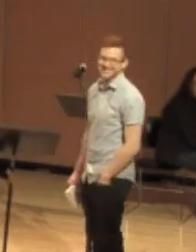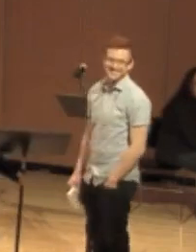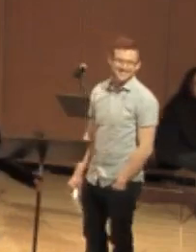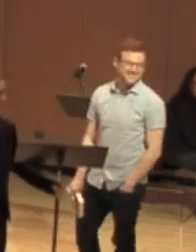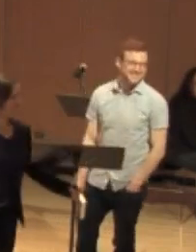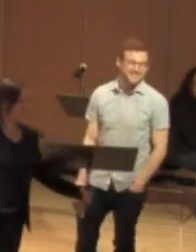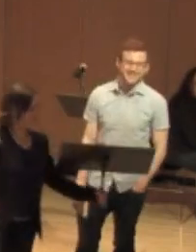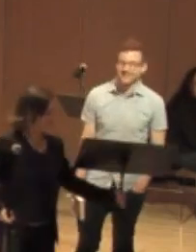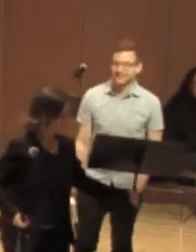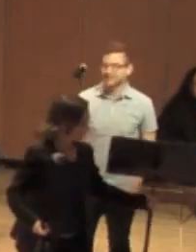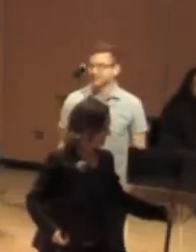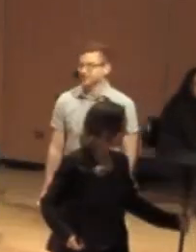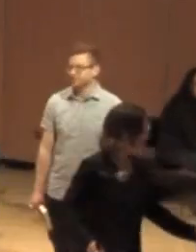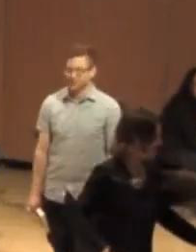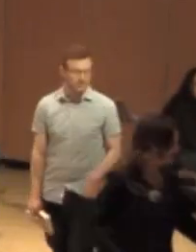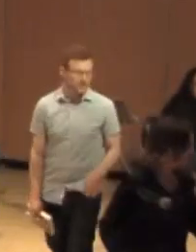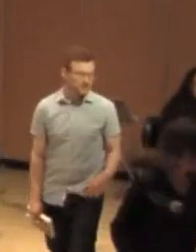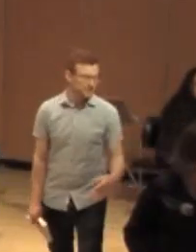e